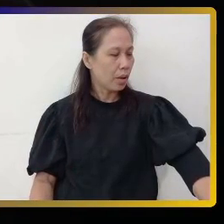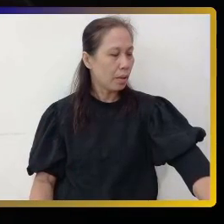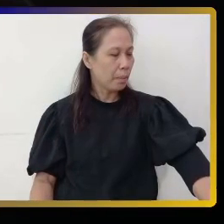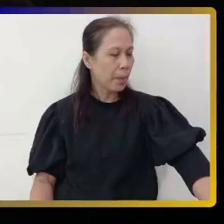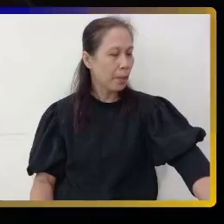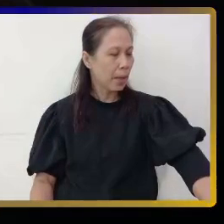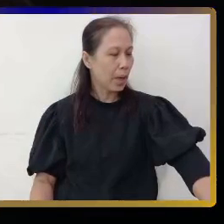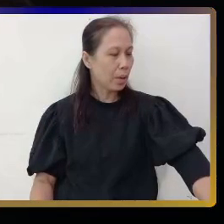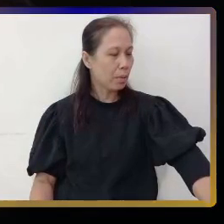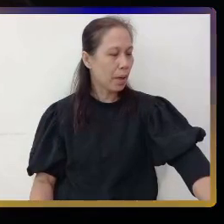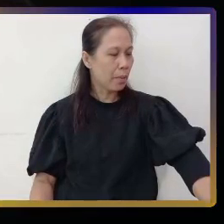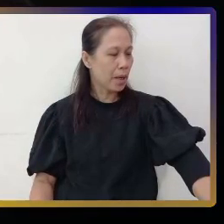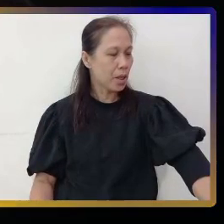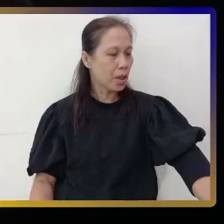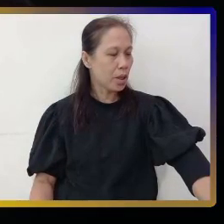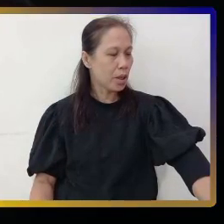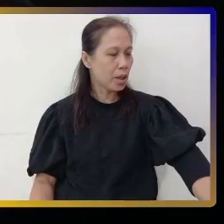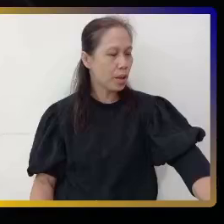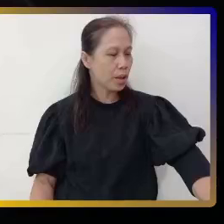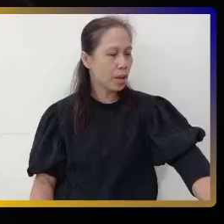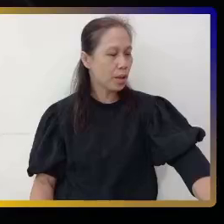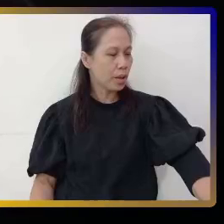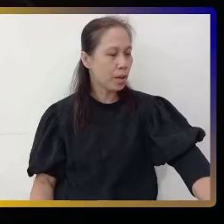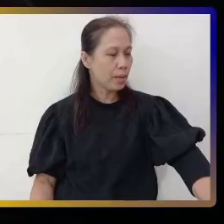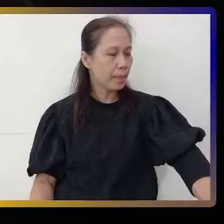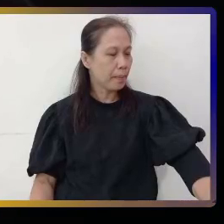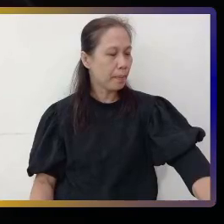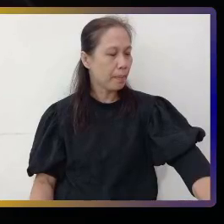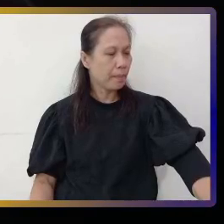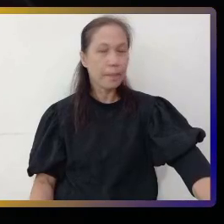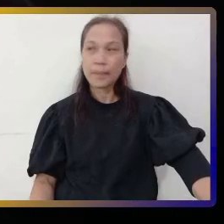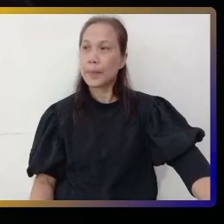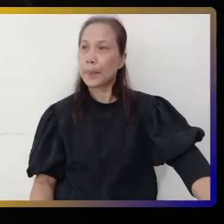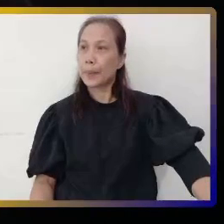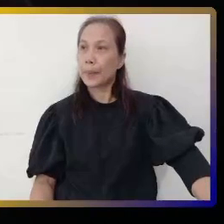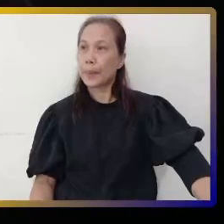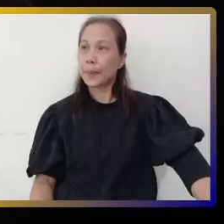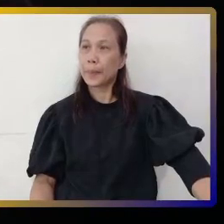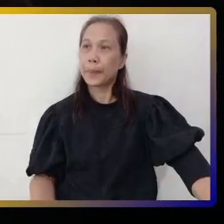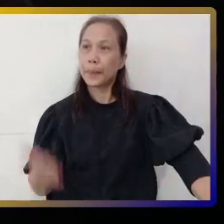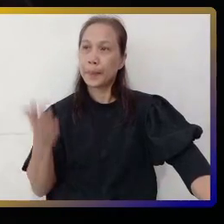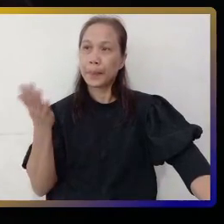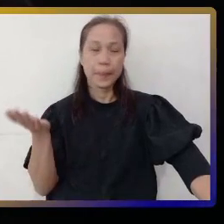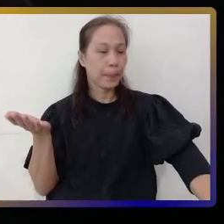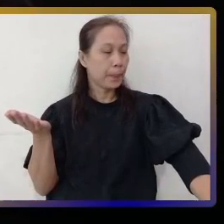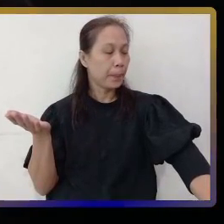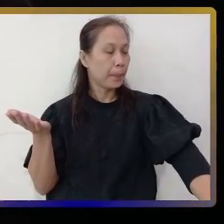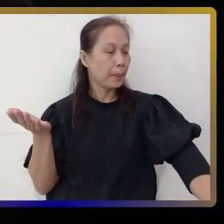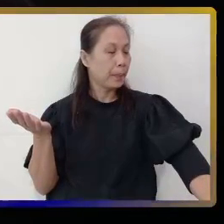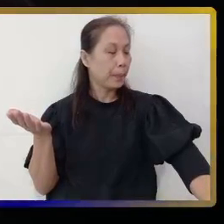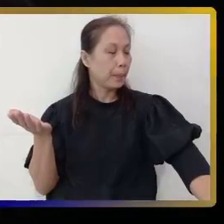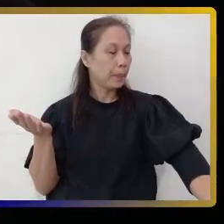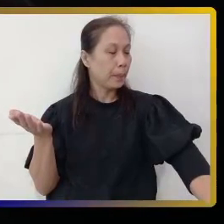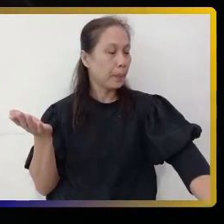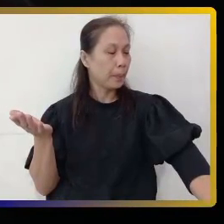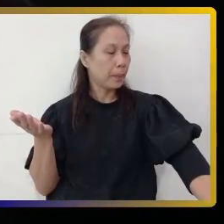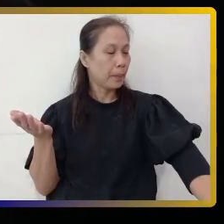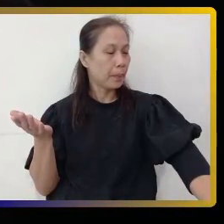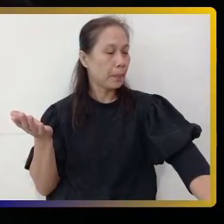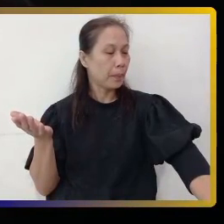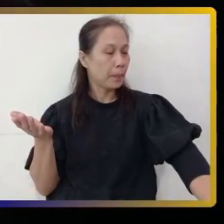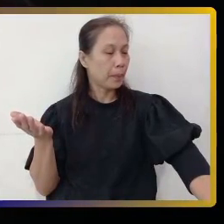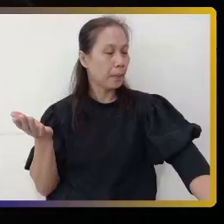a male without What bilugan niyo naung salitang blemish without blemish walang